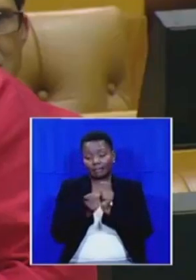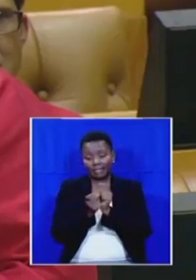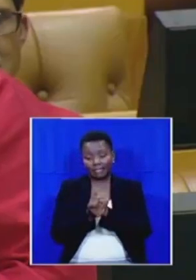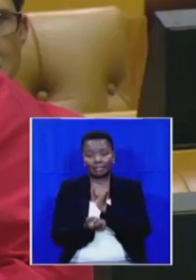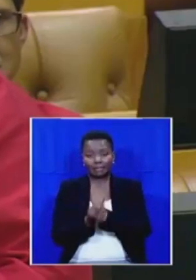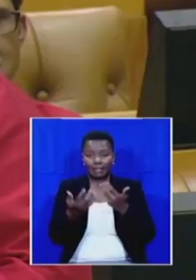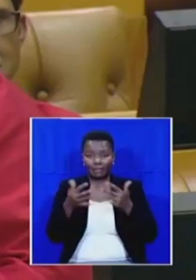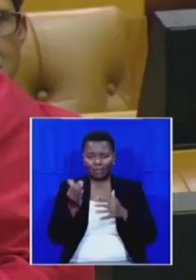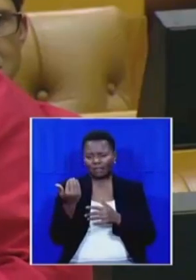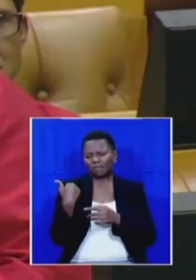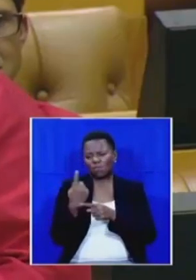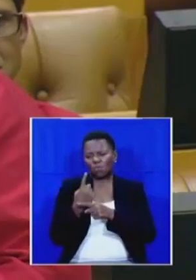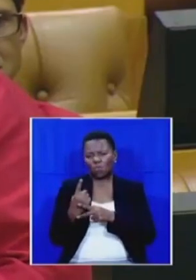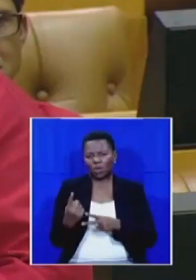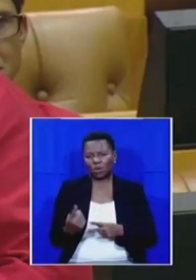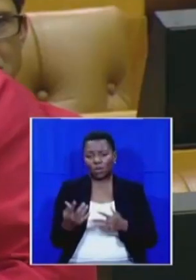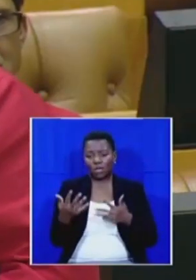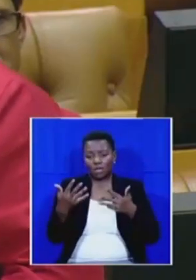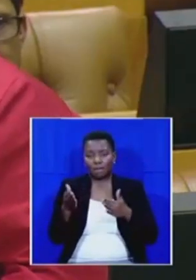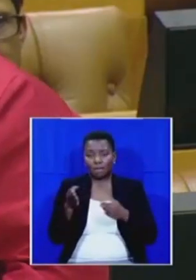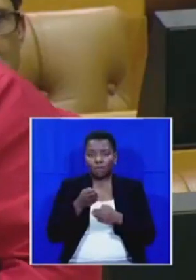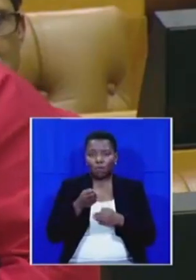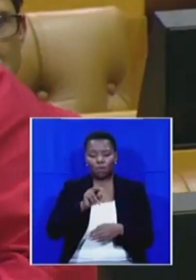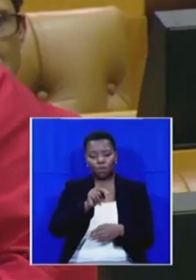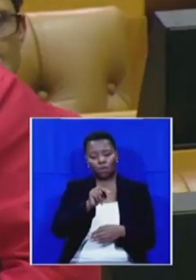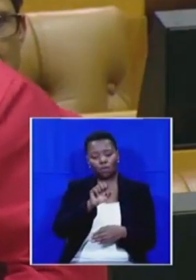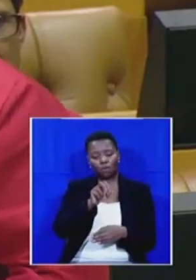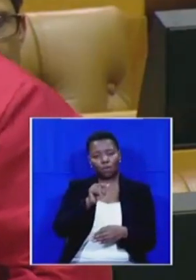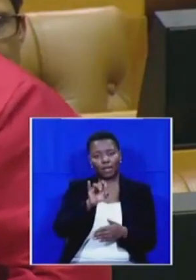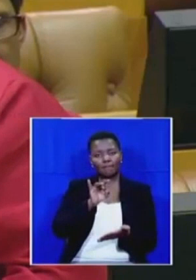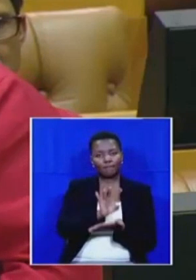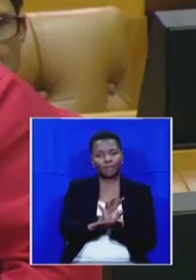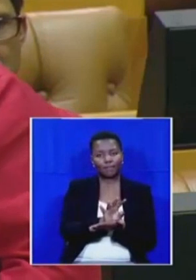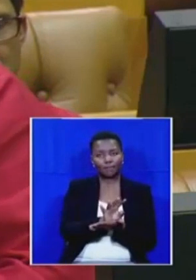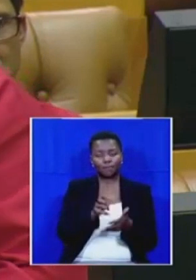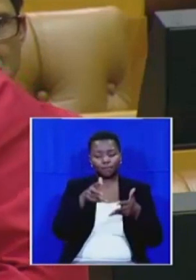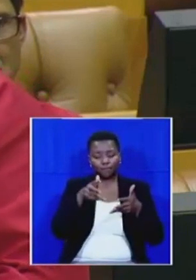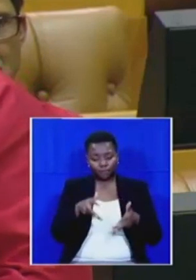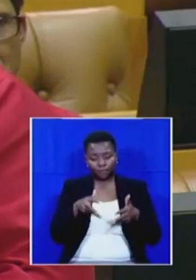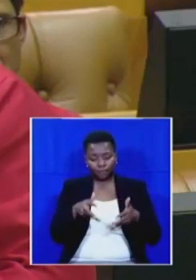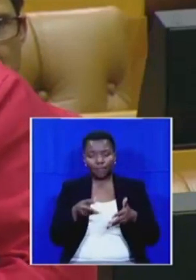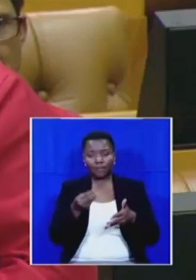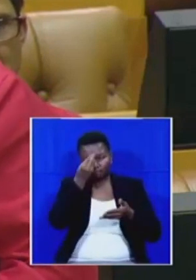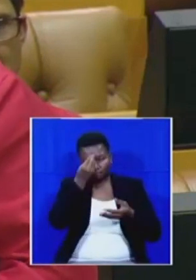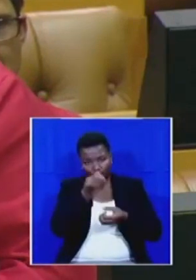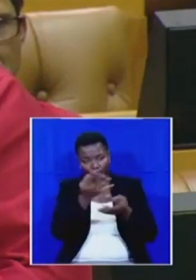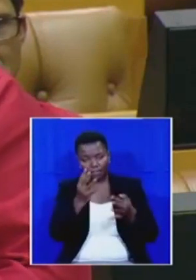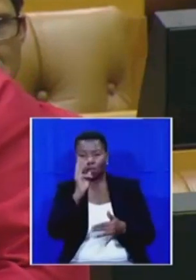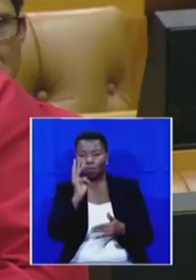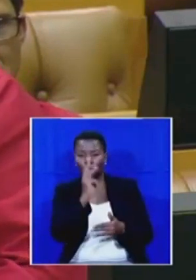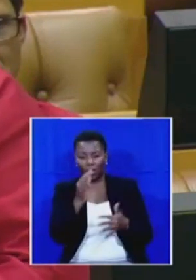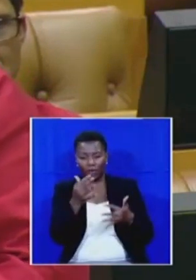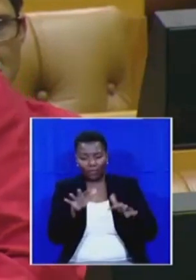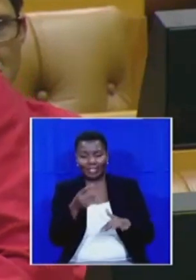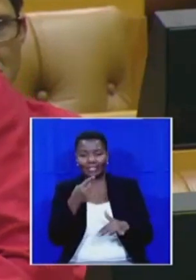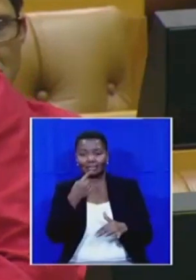weeks back before Nene was fired. The EFF warned this House and the nation when it happened that